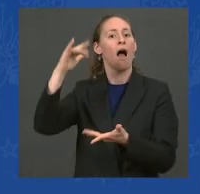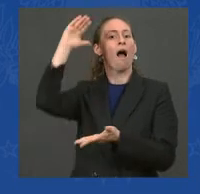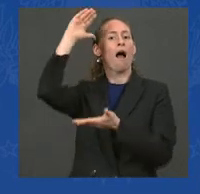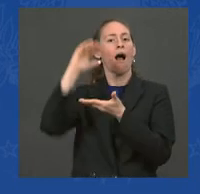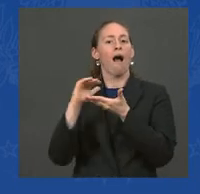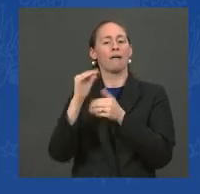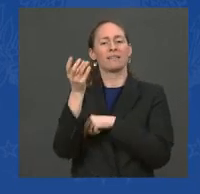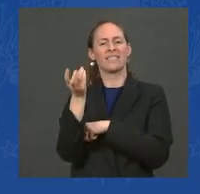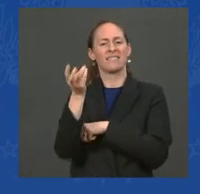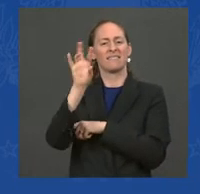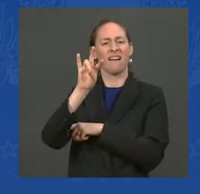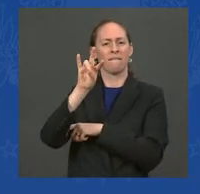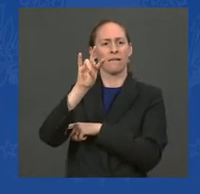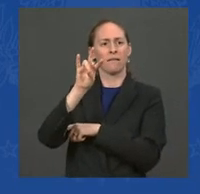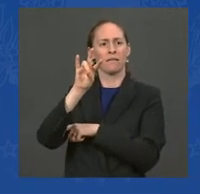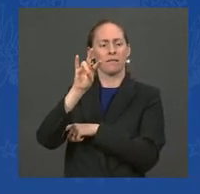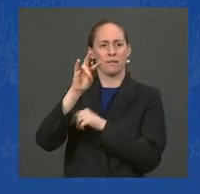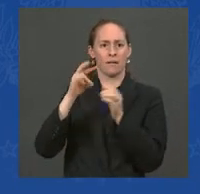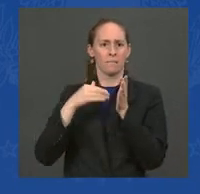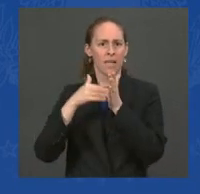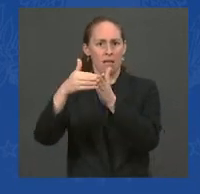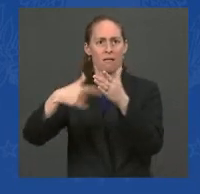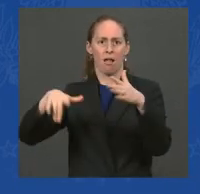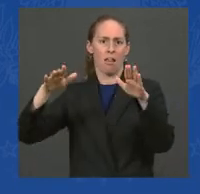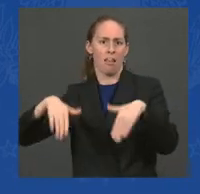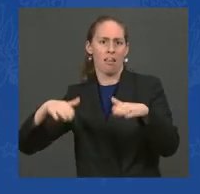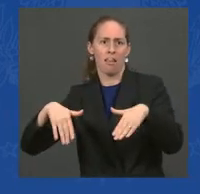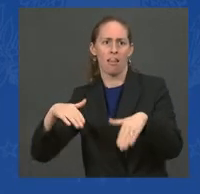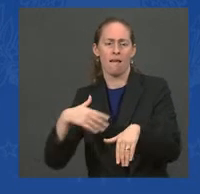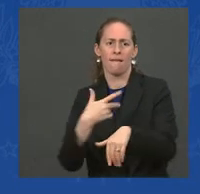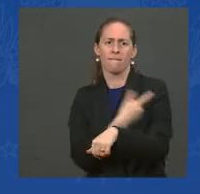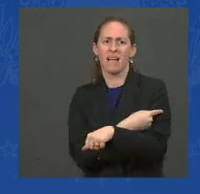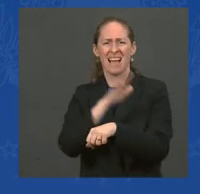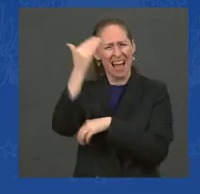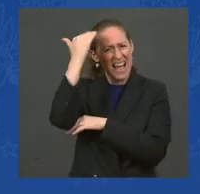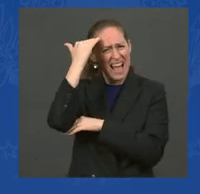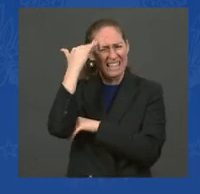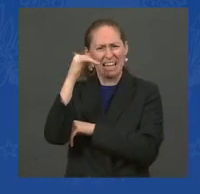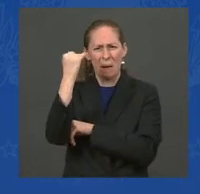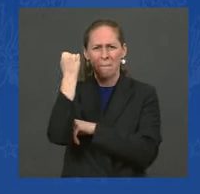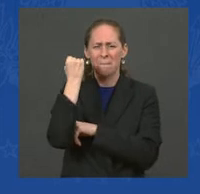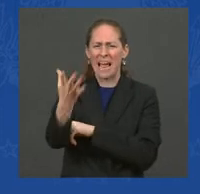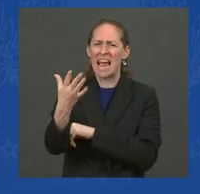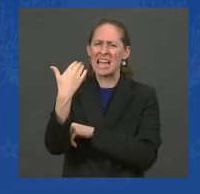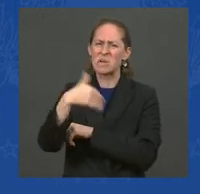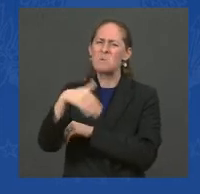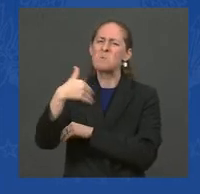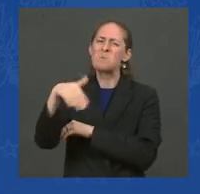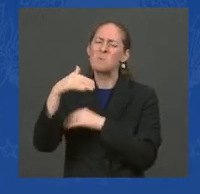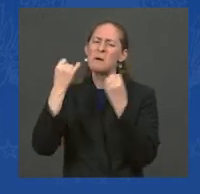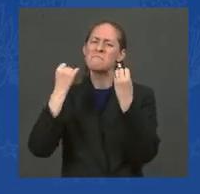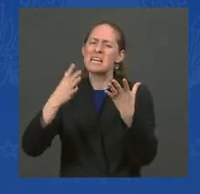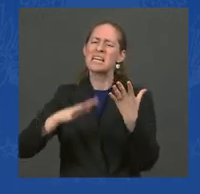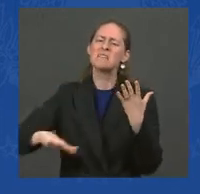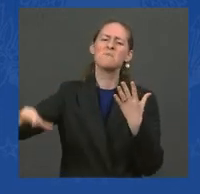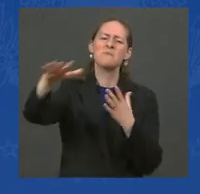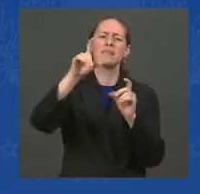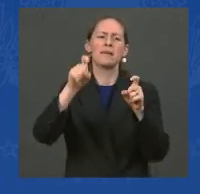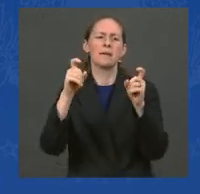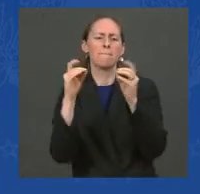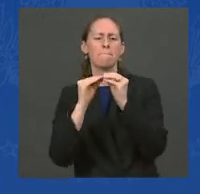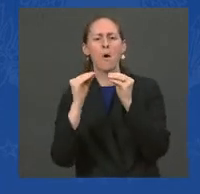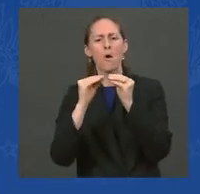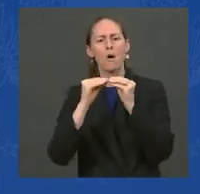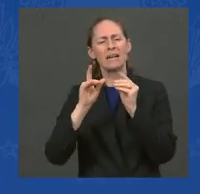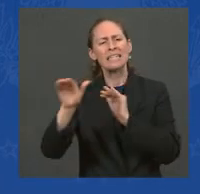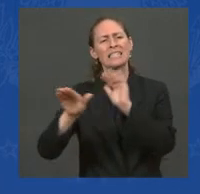eligible Americans that haven't been vaccinated. That's still much too much. There's more work to do, including getting more people vaccinated.